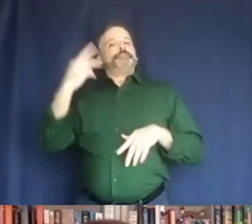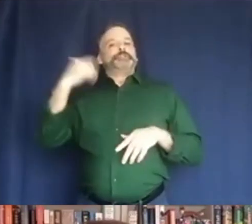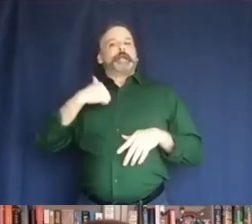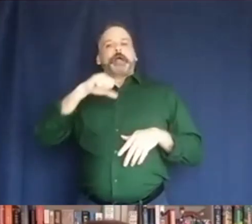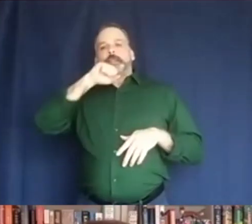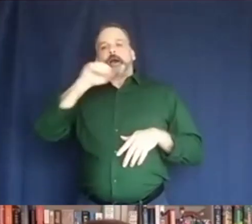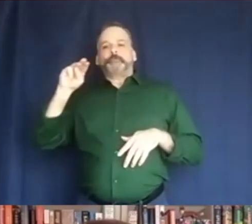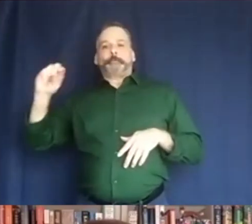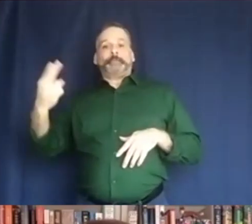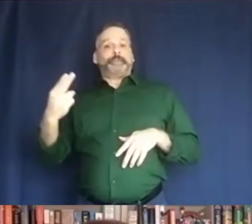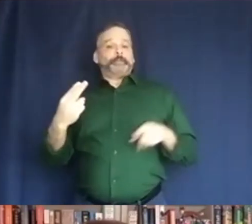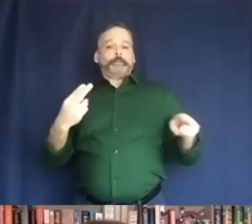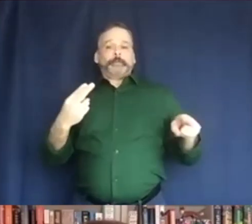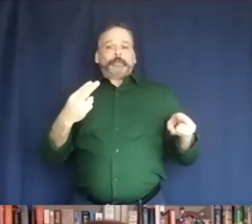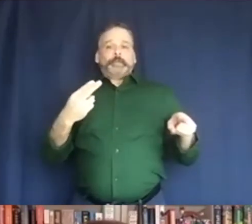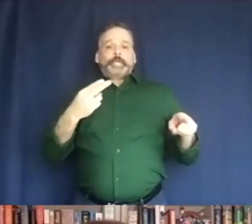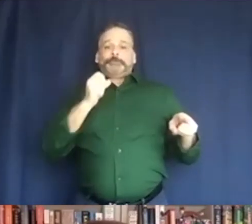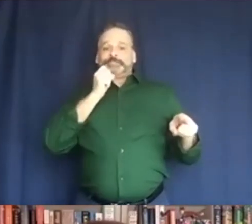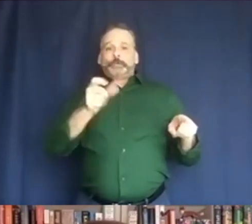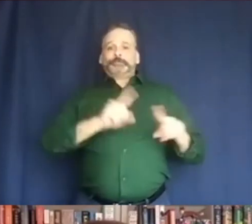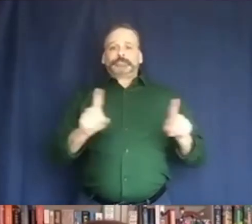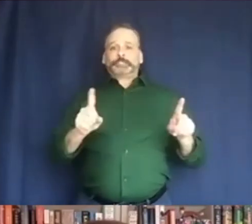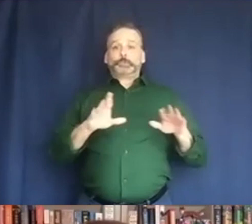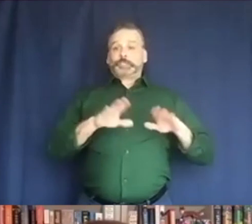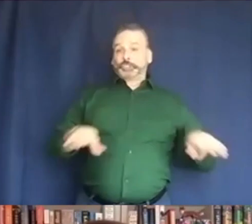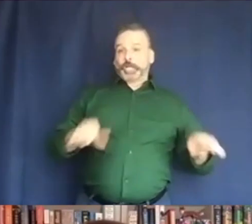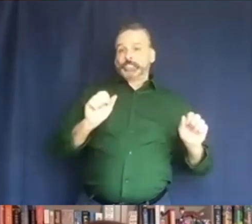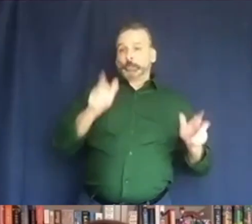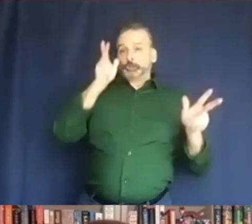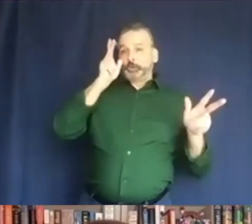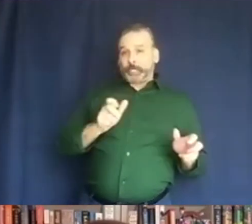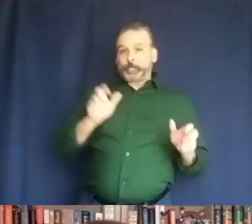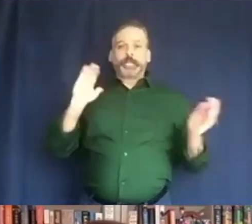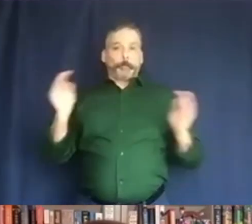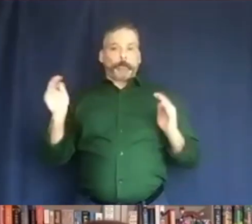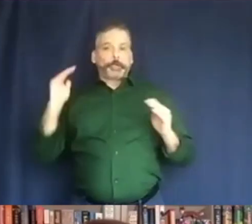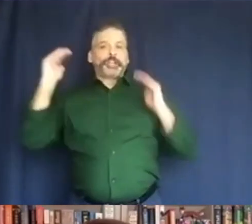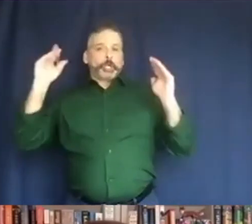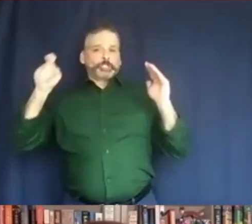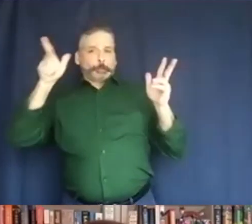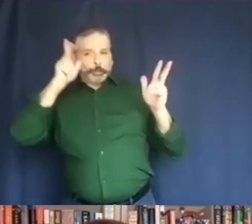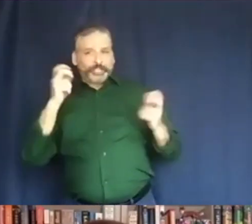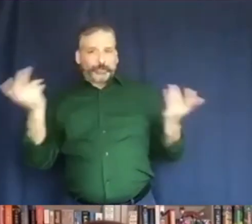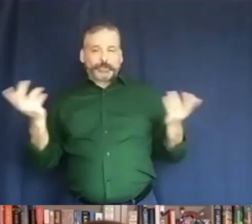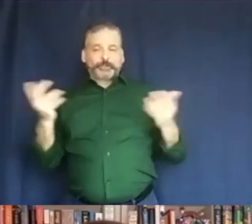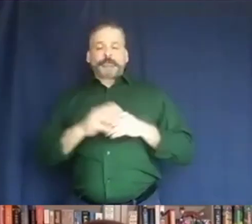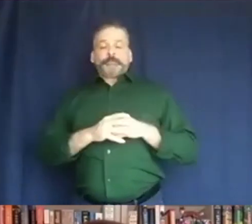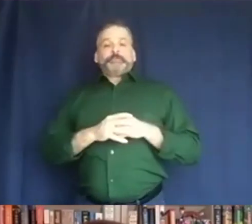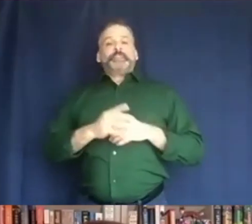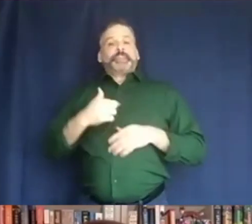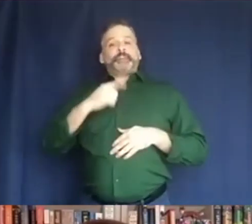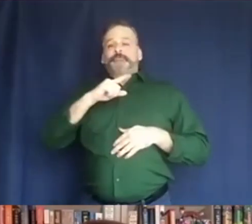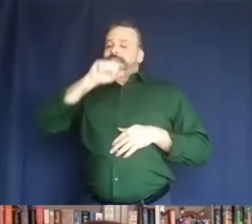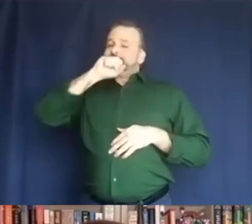was no differentiation between like what a child was supposed to hear versus what an adult was supposed to hear. And that was something I really